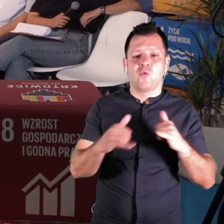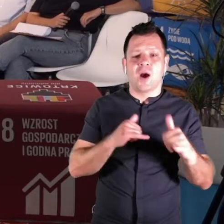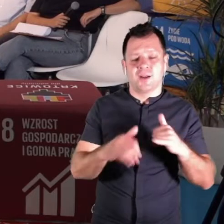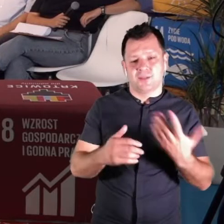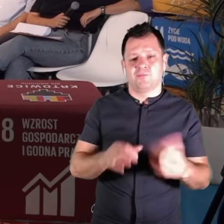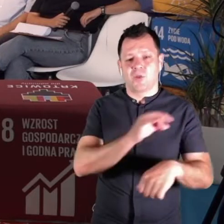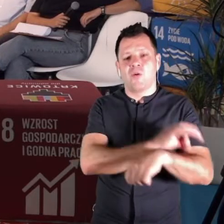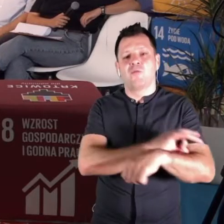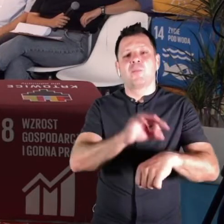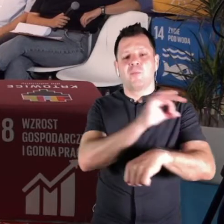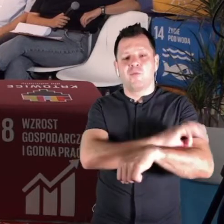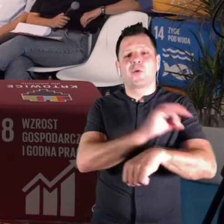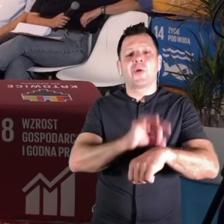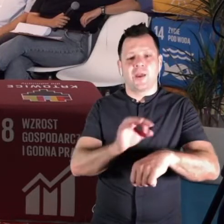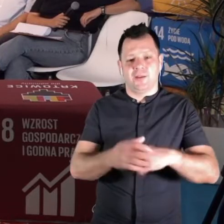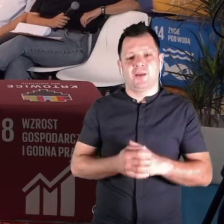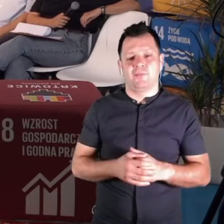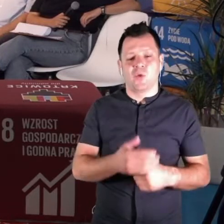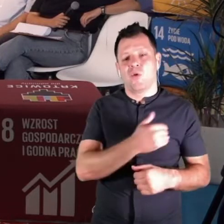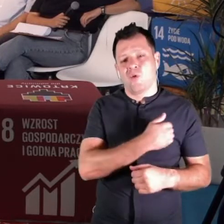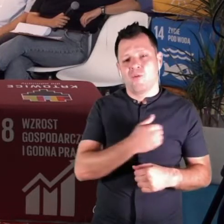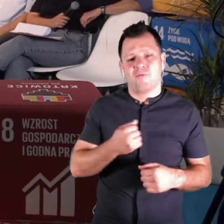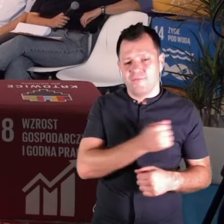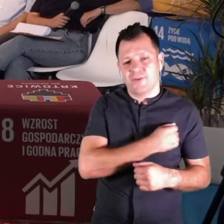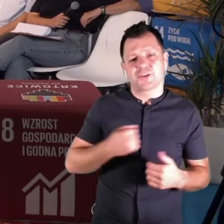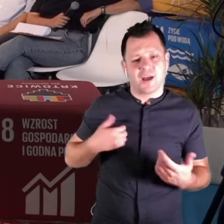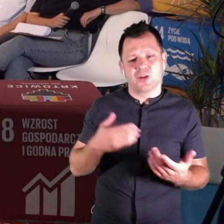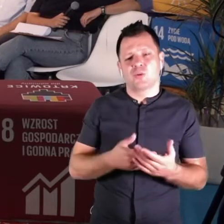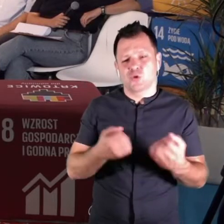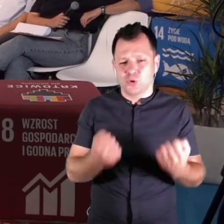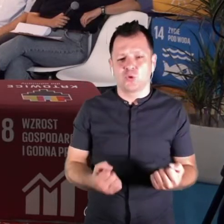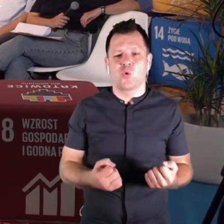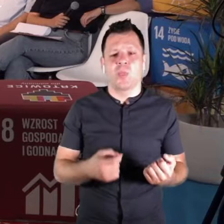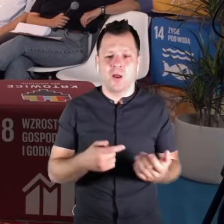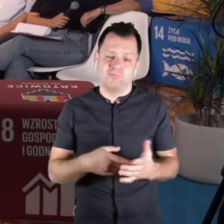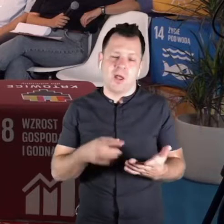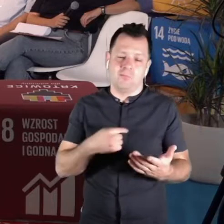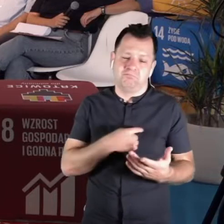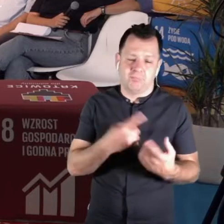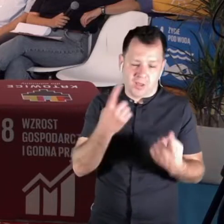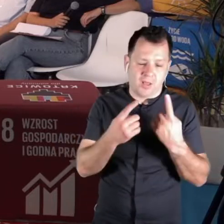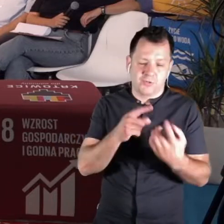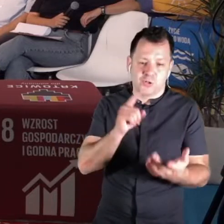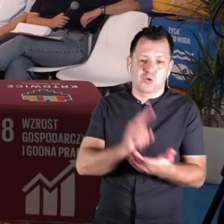multidisciplinary teams and to learn people how to work together, because what we see